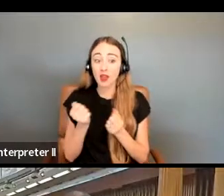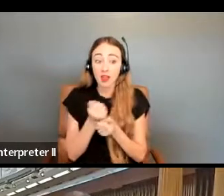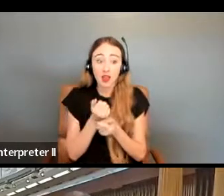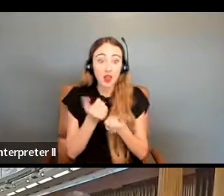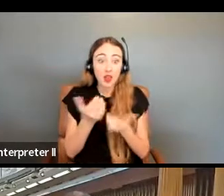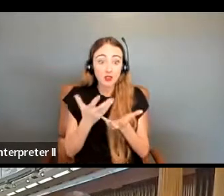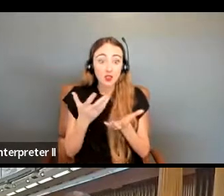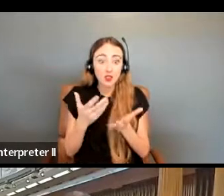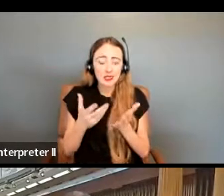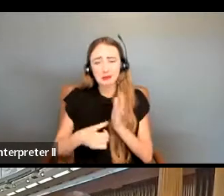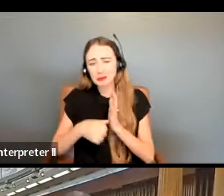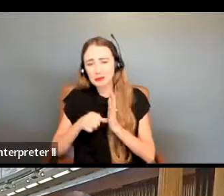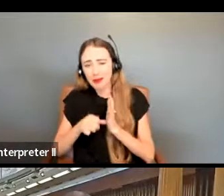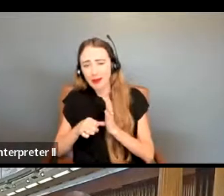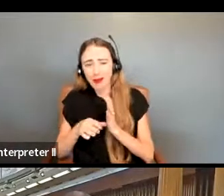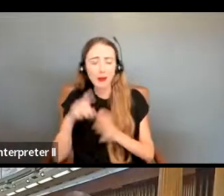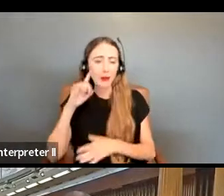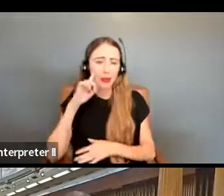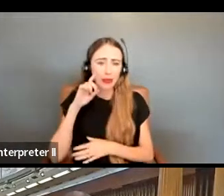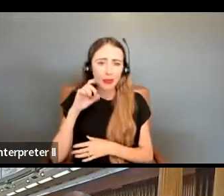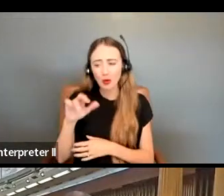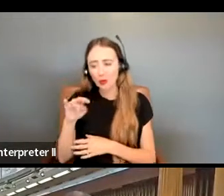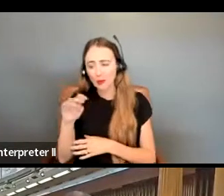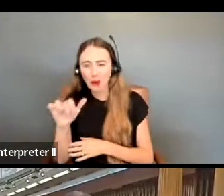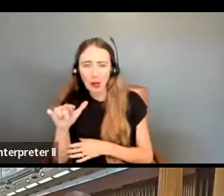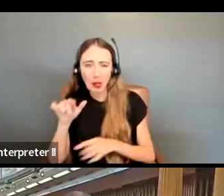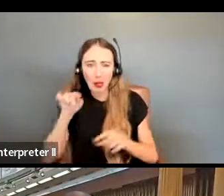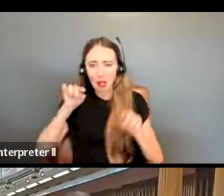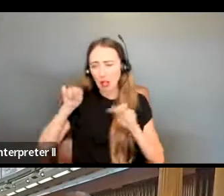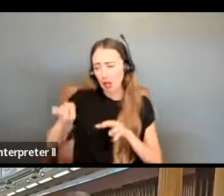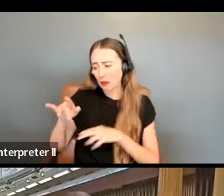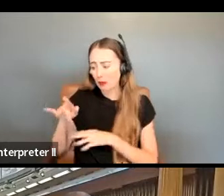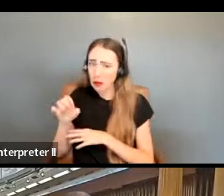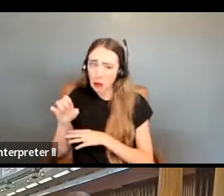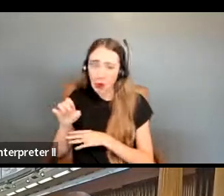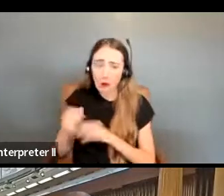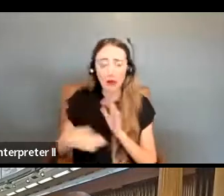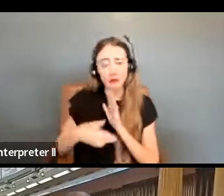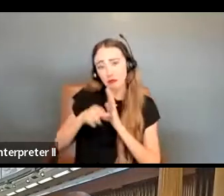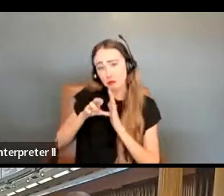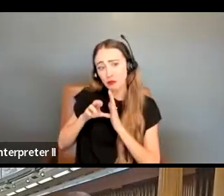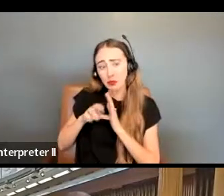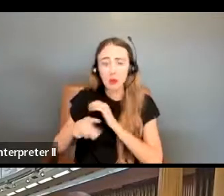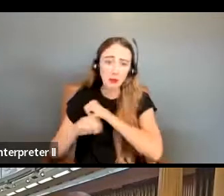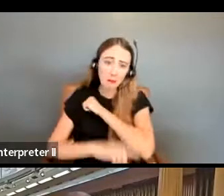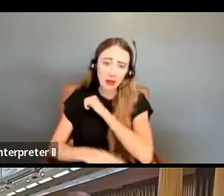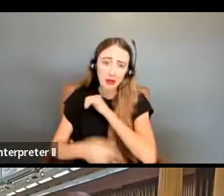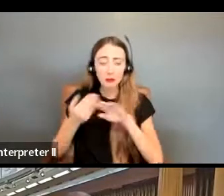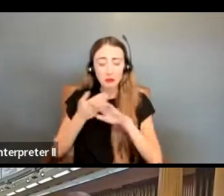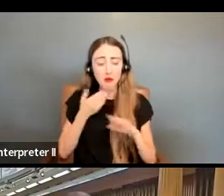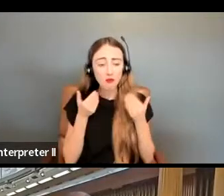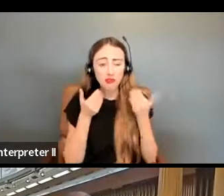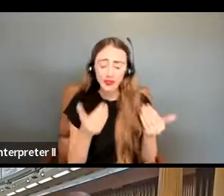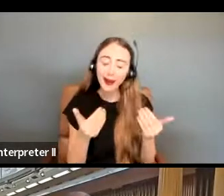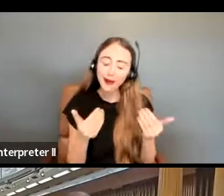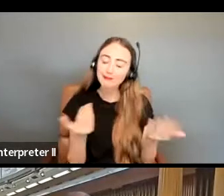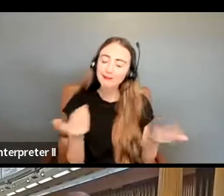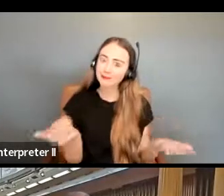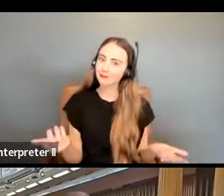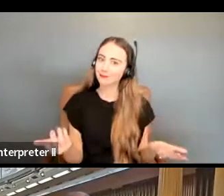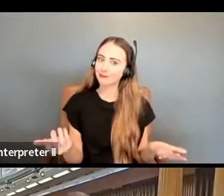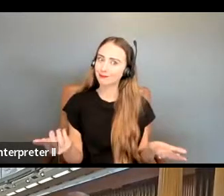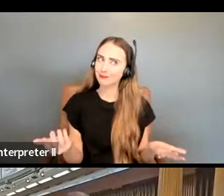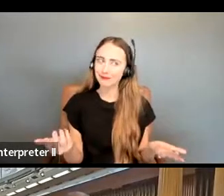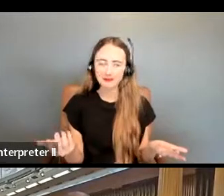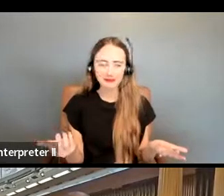being pointed out, well, you think criminals, they look to the code and see what the penalties are before they do certain things. Well, then why did we look